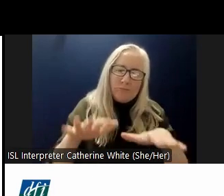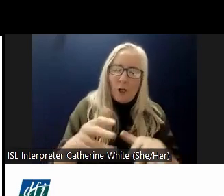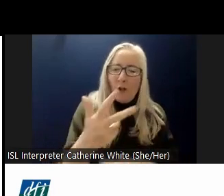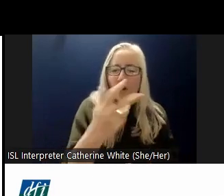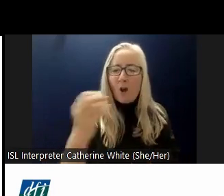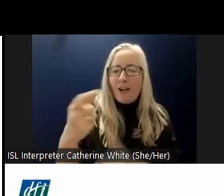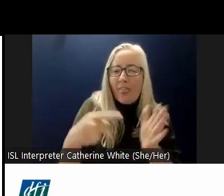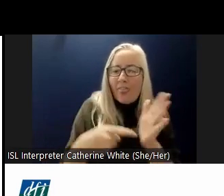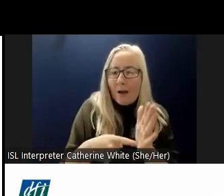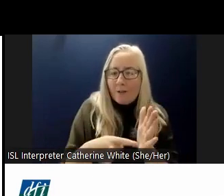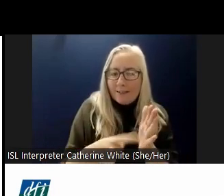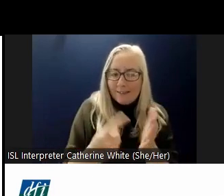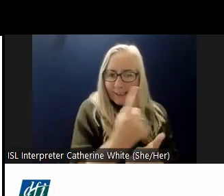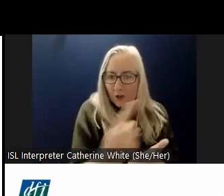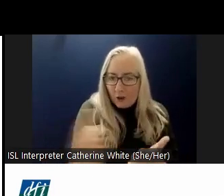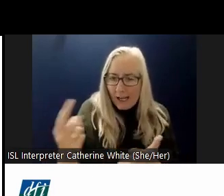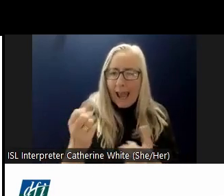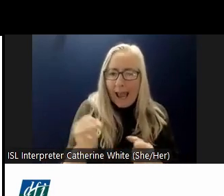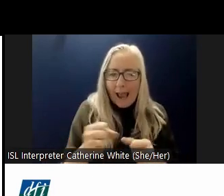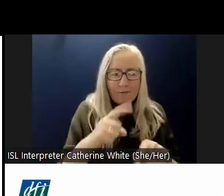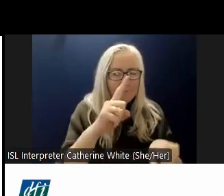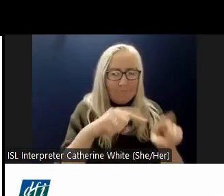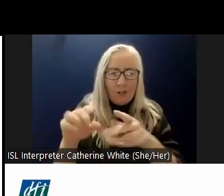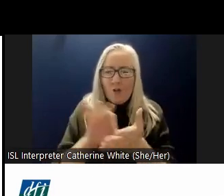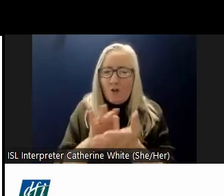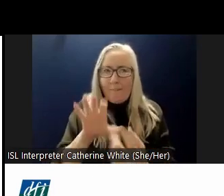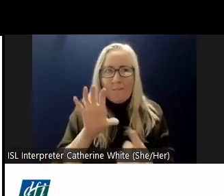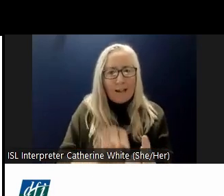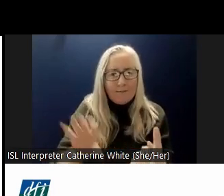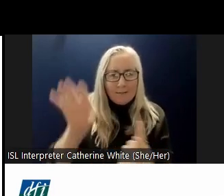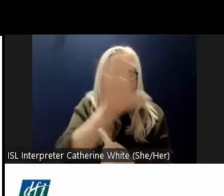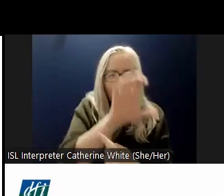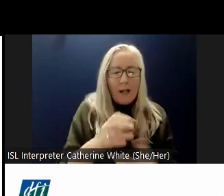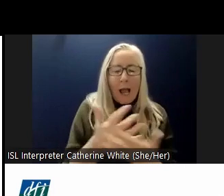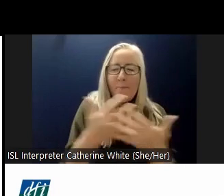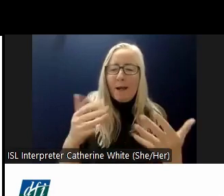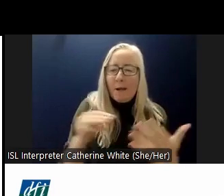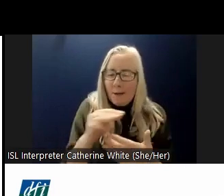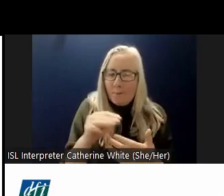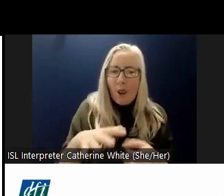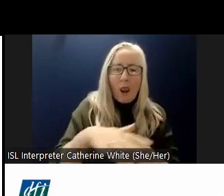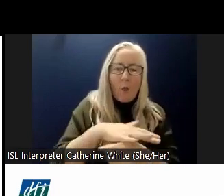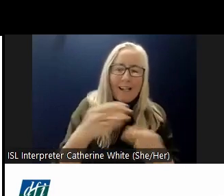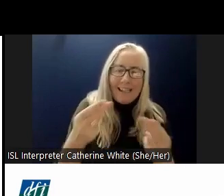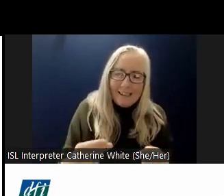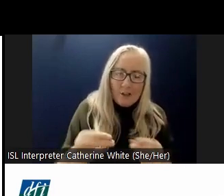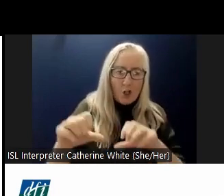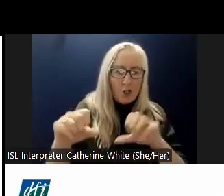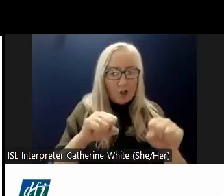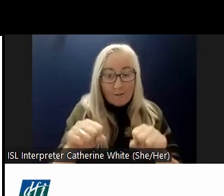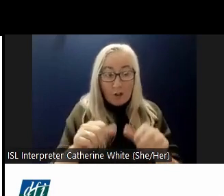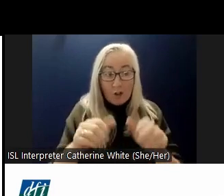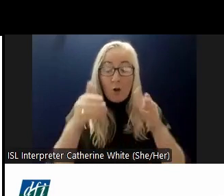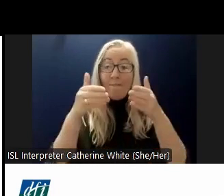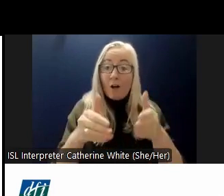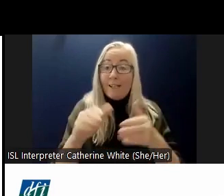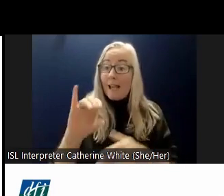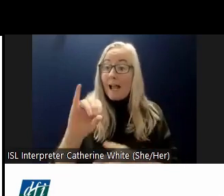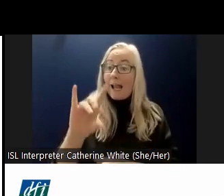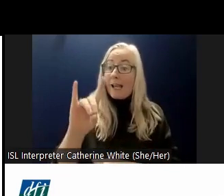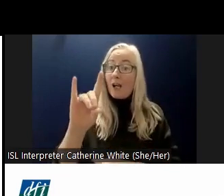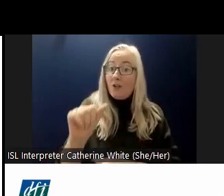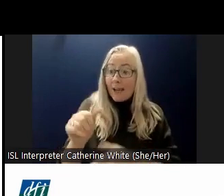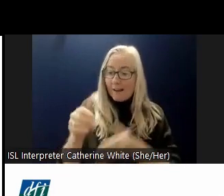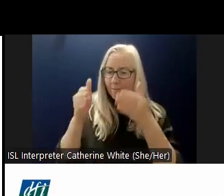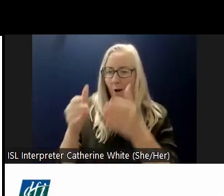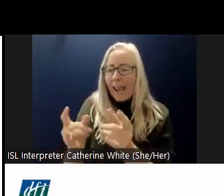300,000 and take account of varying geographies, population size, local needs and services. The focus of the IHA will be on the